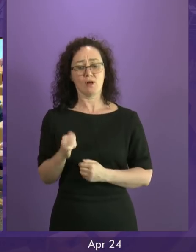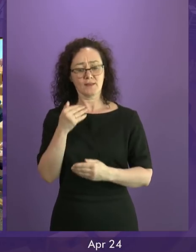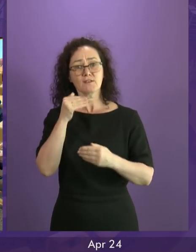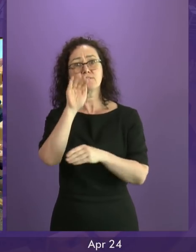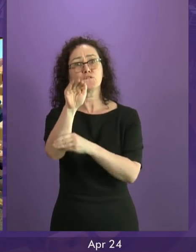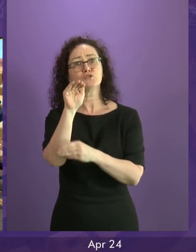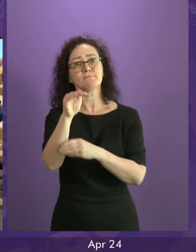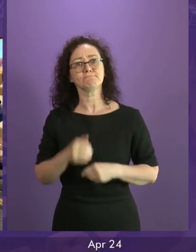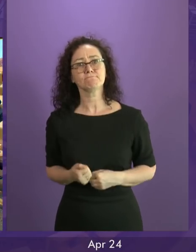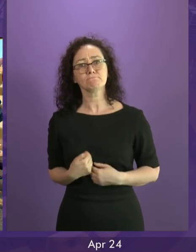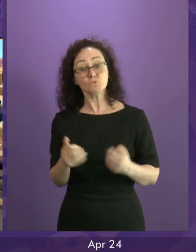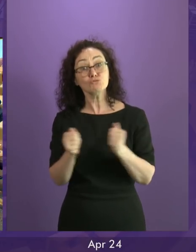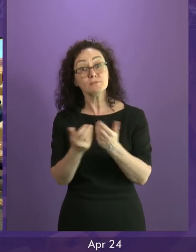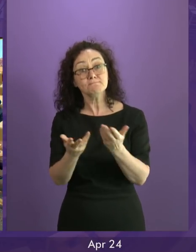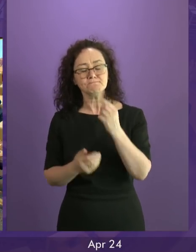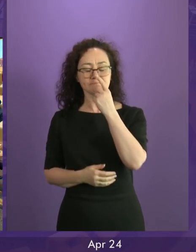First Minister.